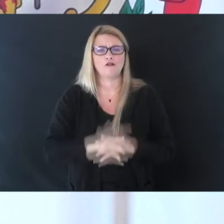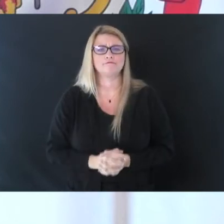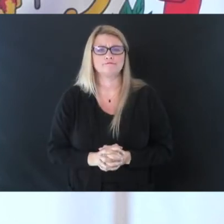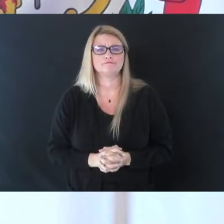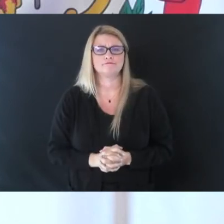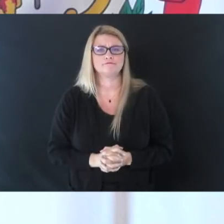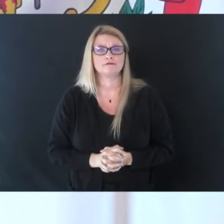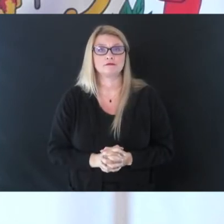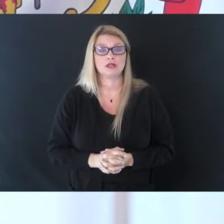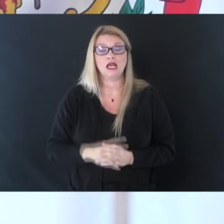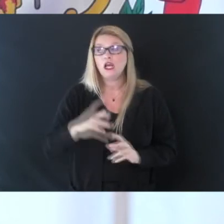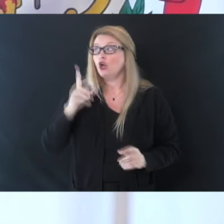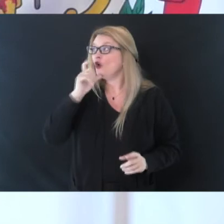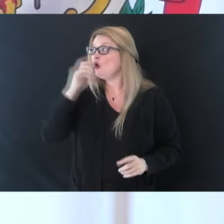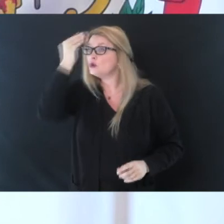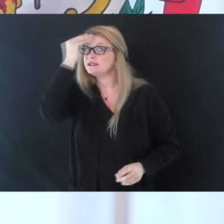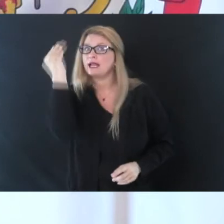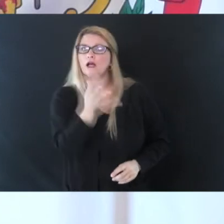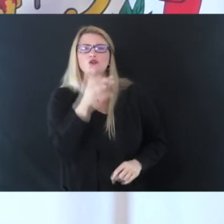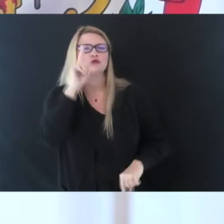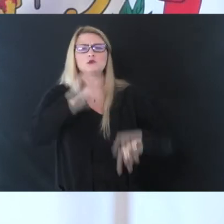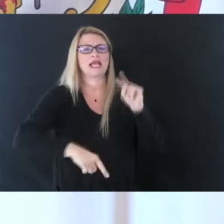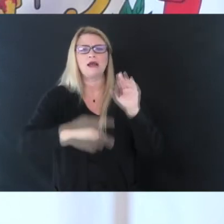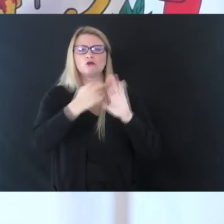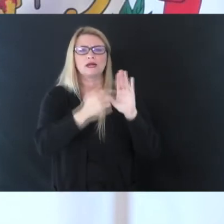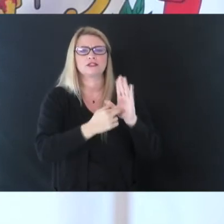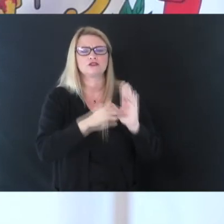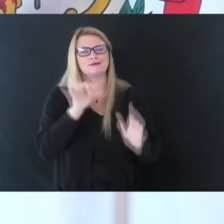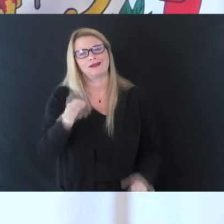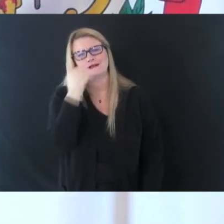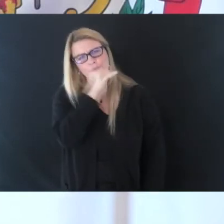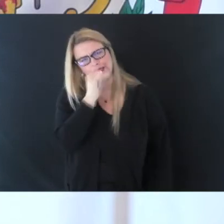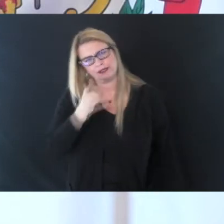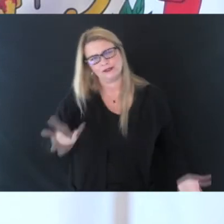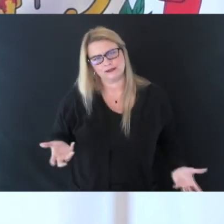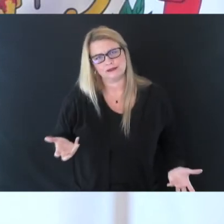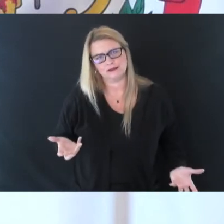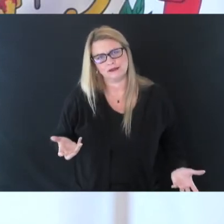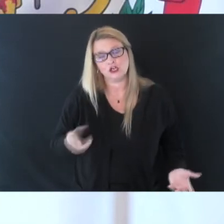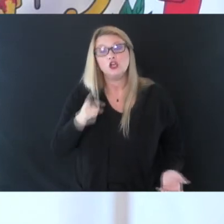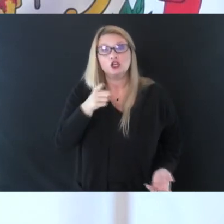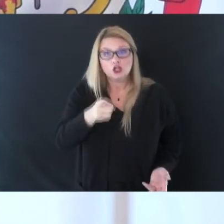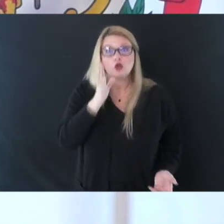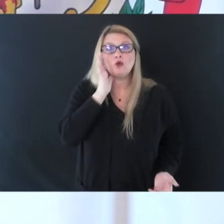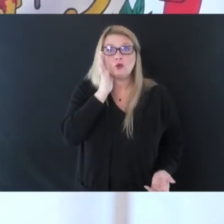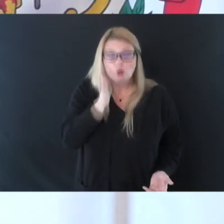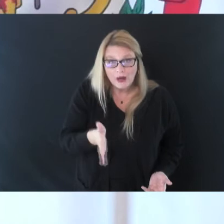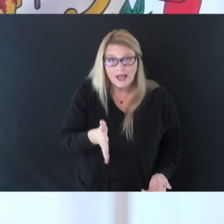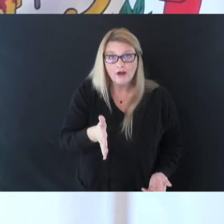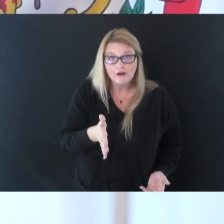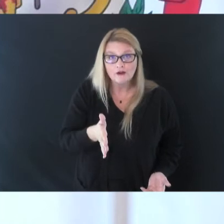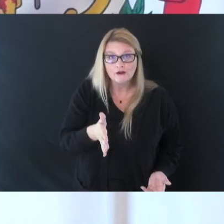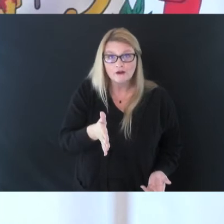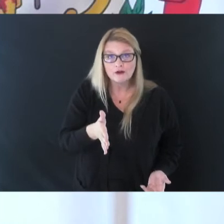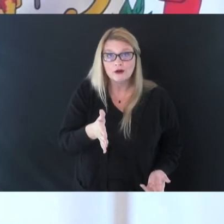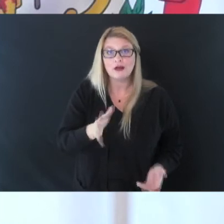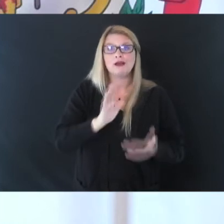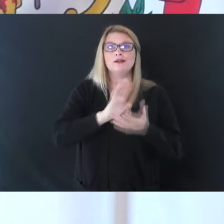Being told that you can't register on Everbridge is ridiculous. And you will be treated as